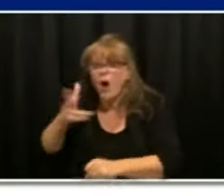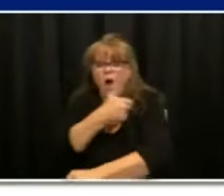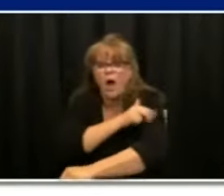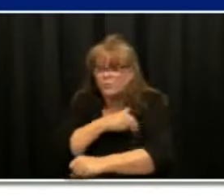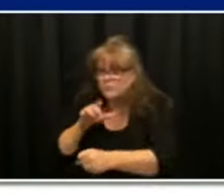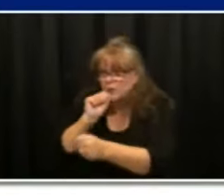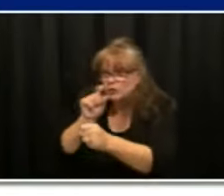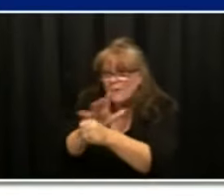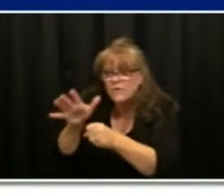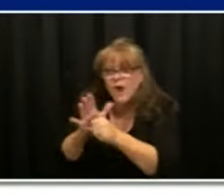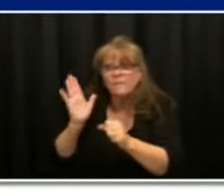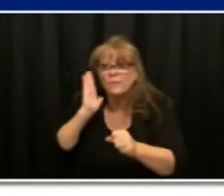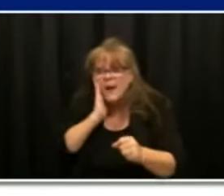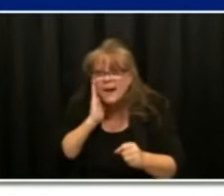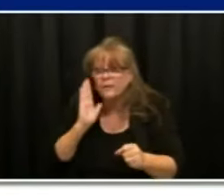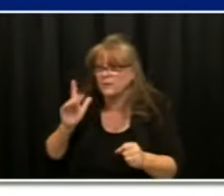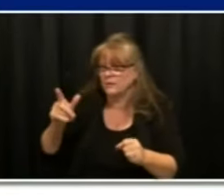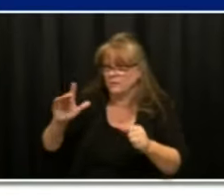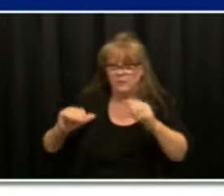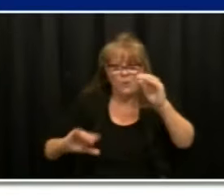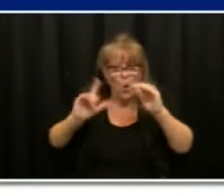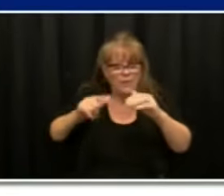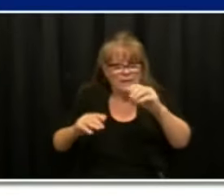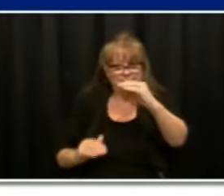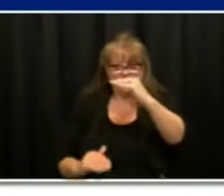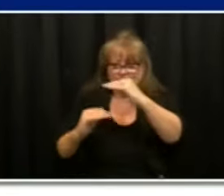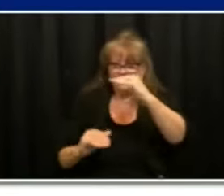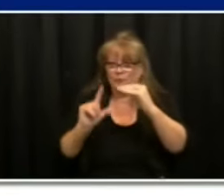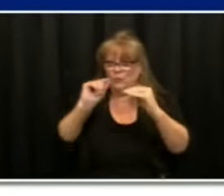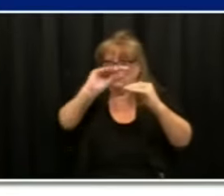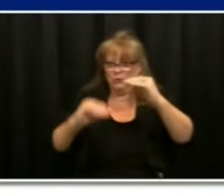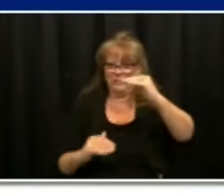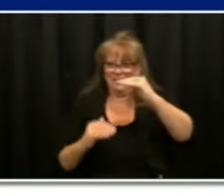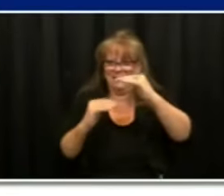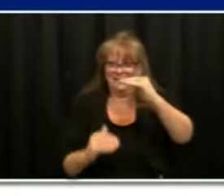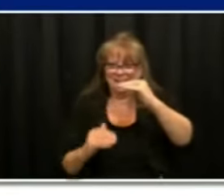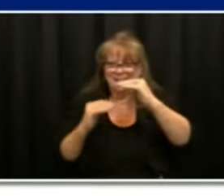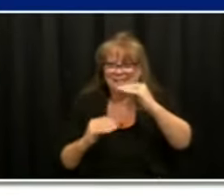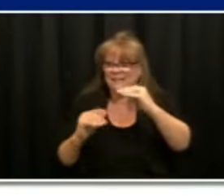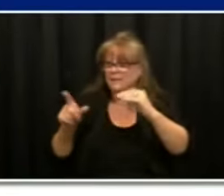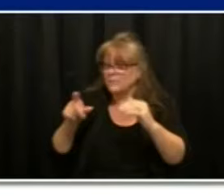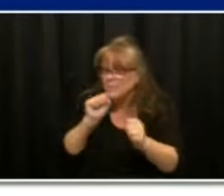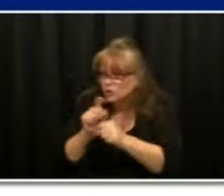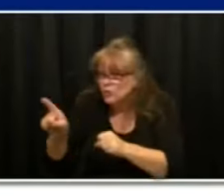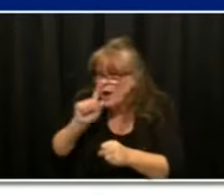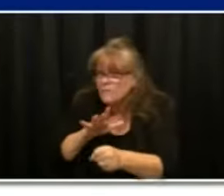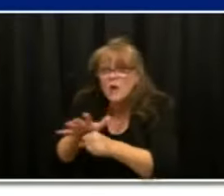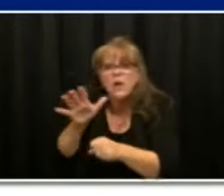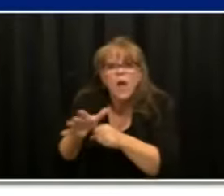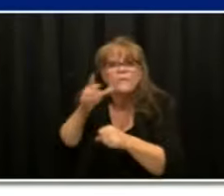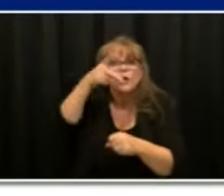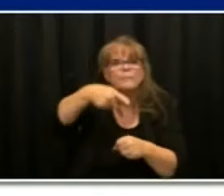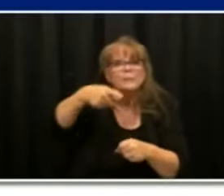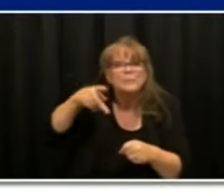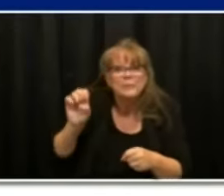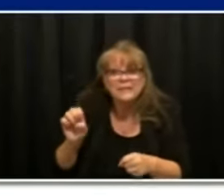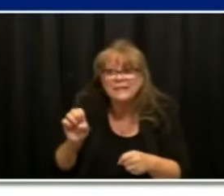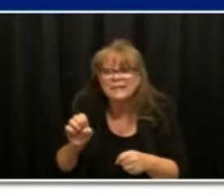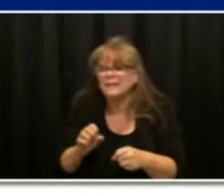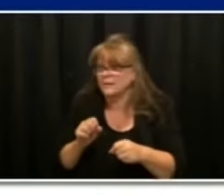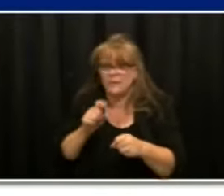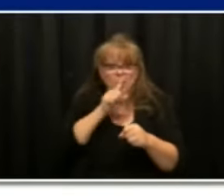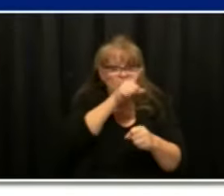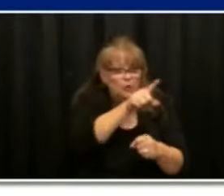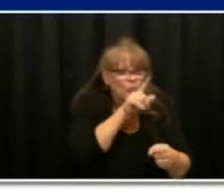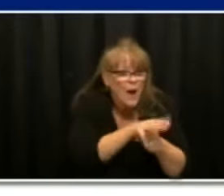supply of PPE, the ability to test 15 people for 10,000 residents per day, a robust surge